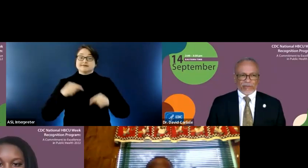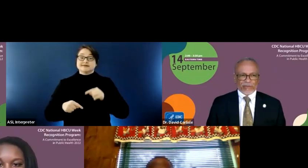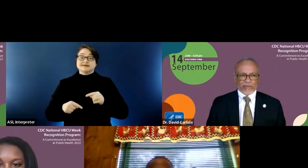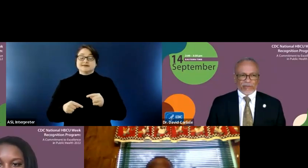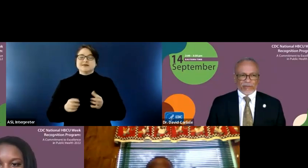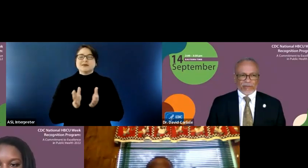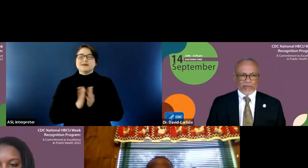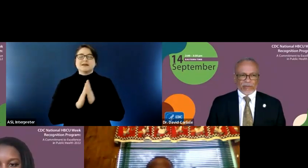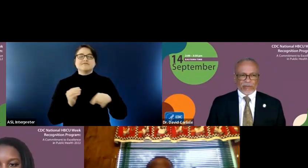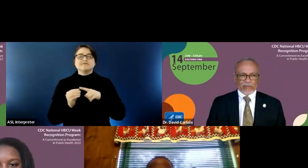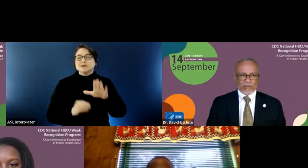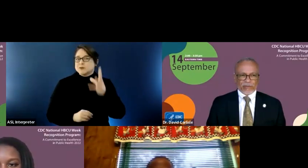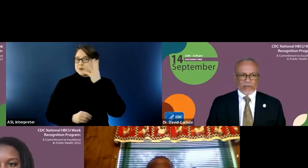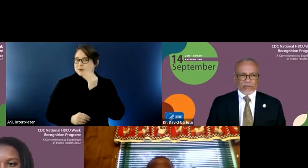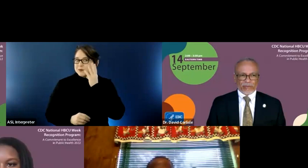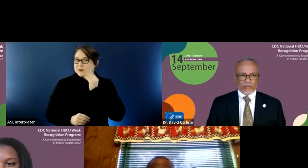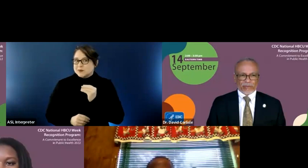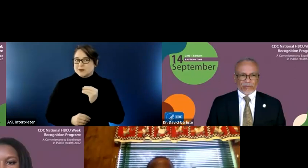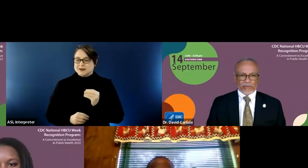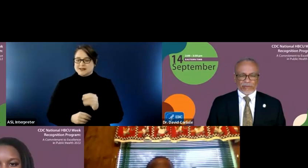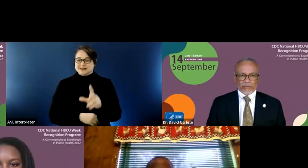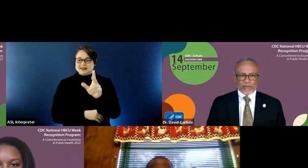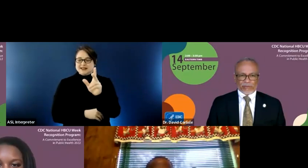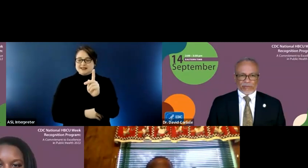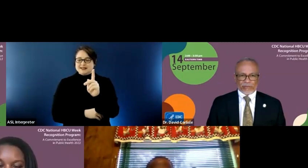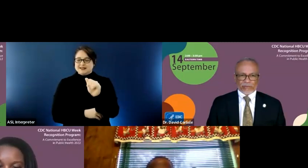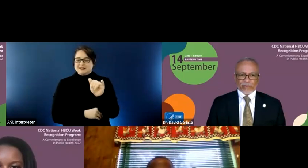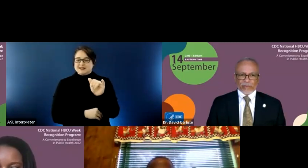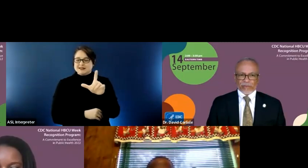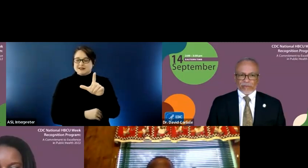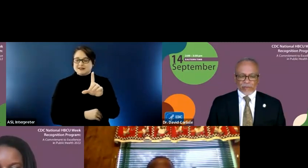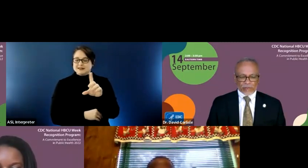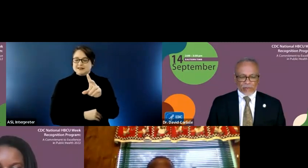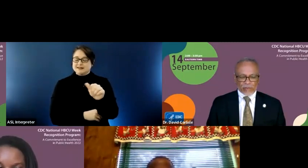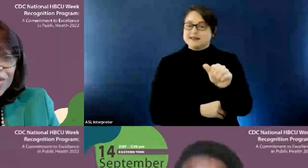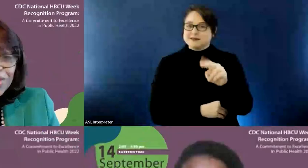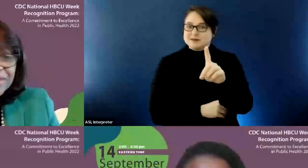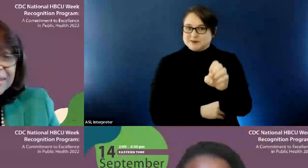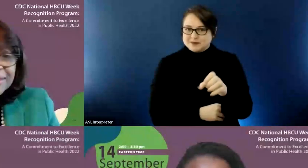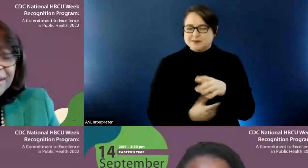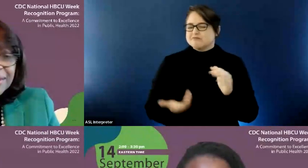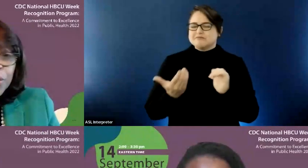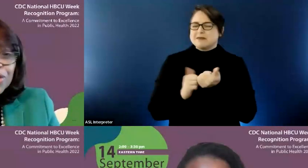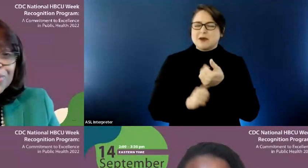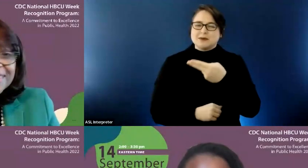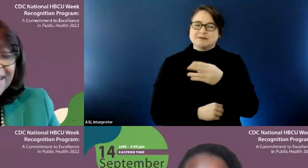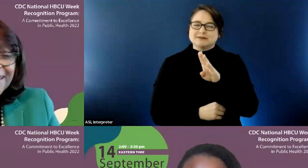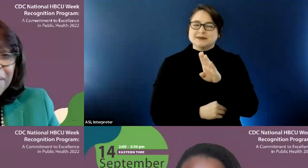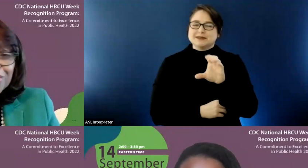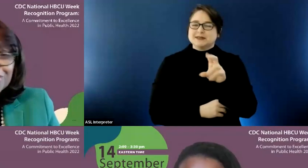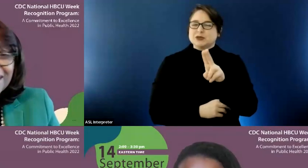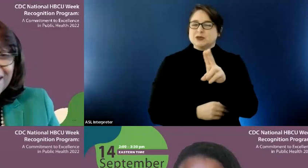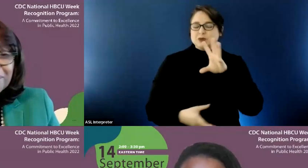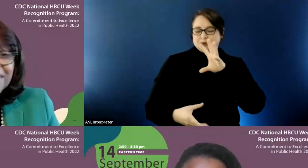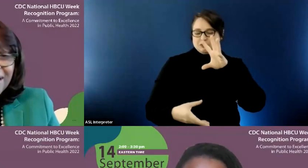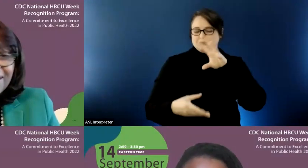your experience at an HBCU. Kaylin, how has your experience at an HBCU contributed to your success? What would you say